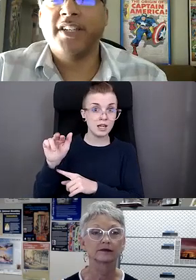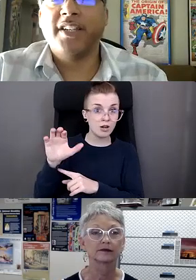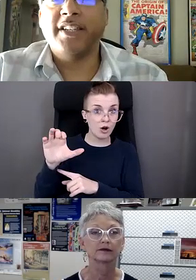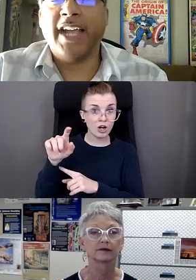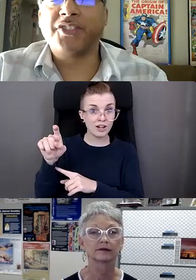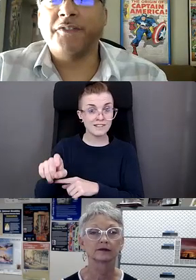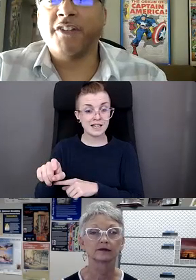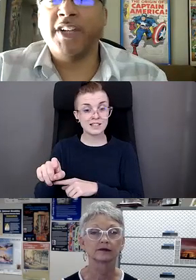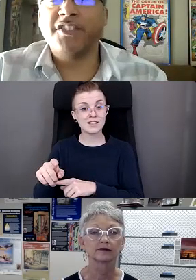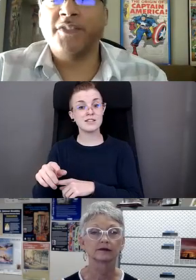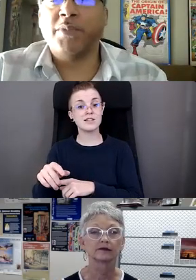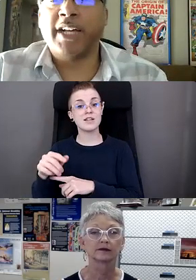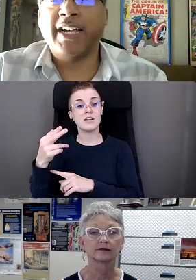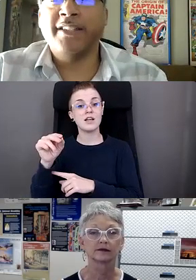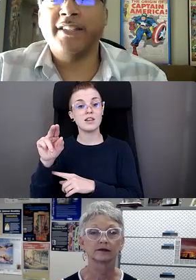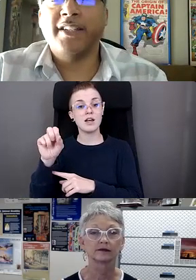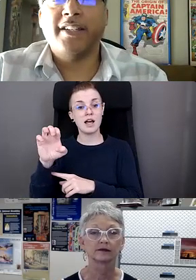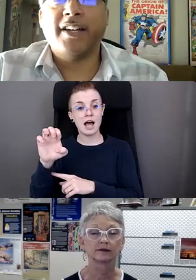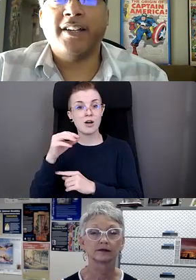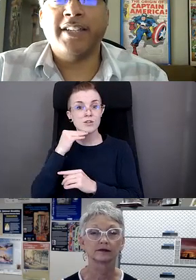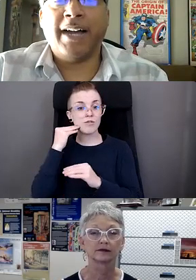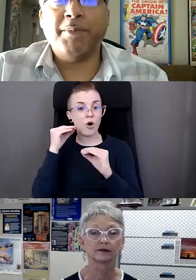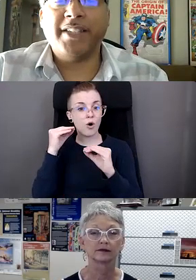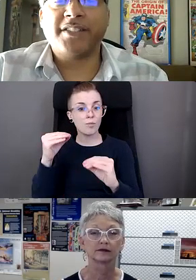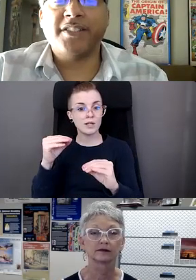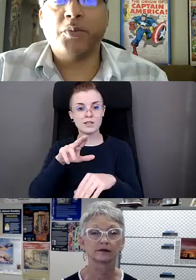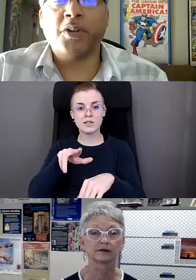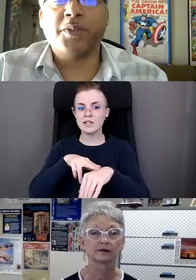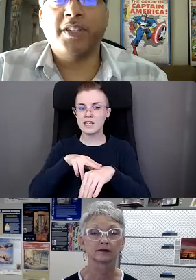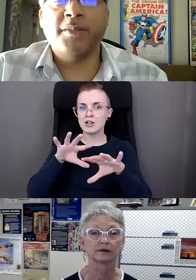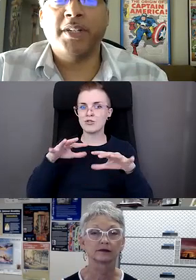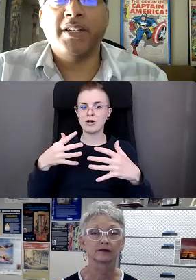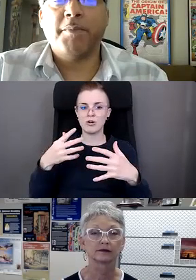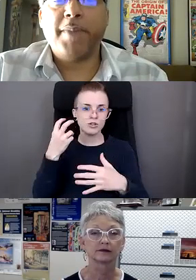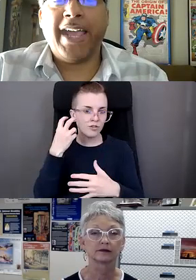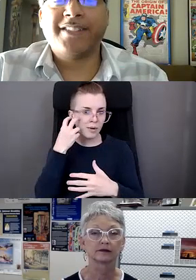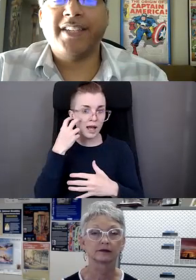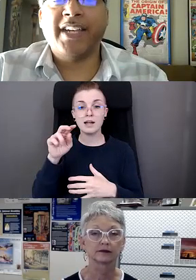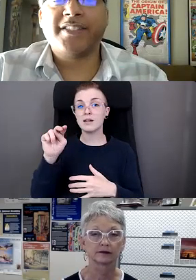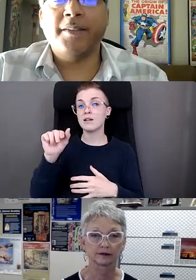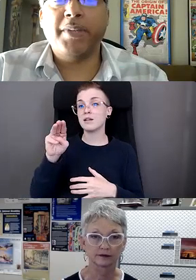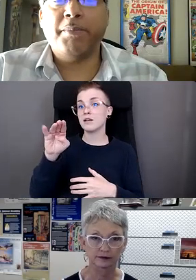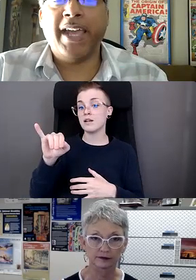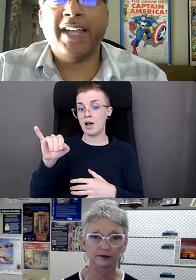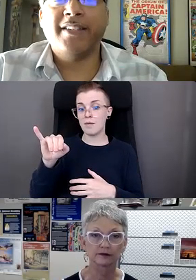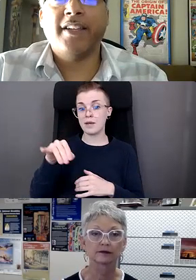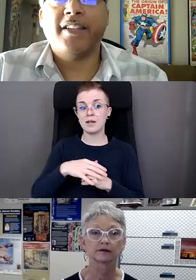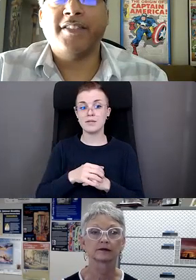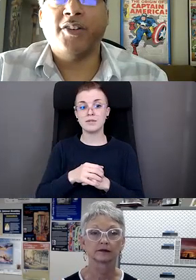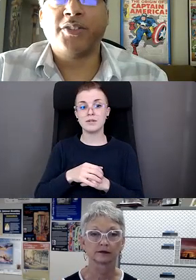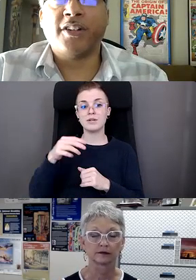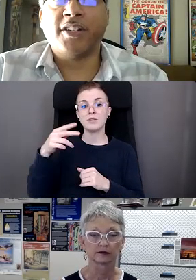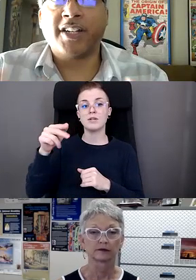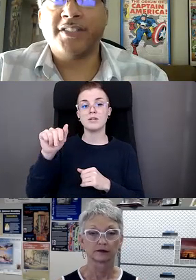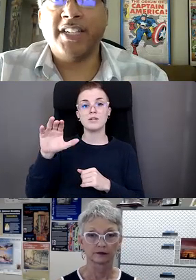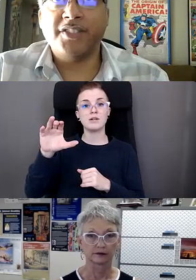Homeless, National Federation of the Blind, NAMI Texas, we work with them, PAX Tex and PPAT.